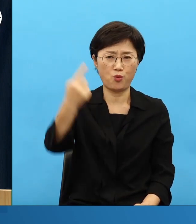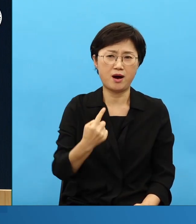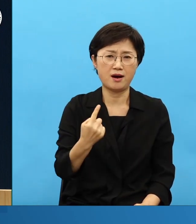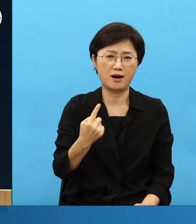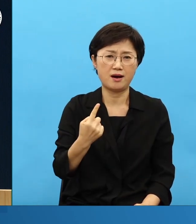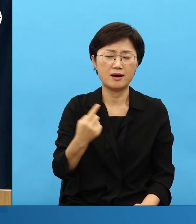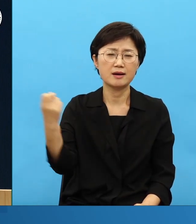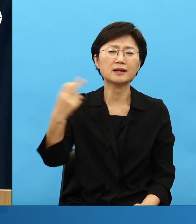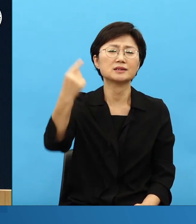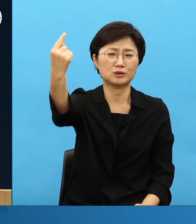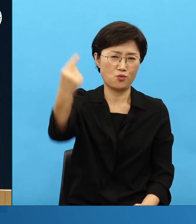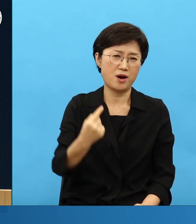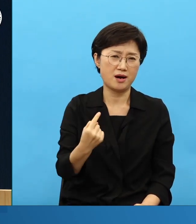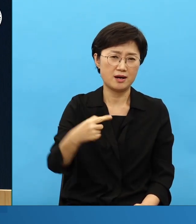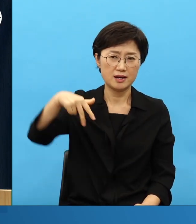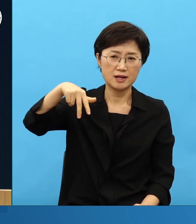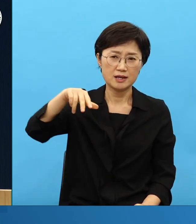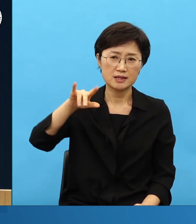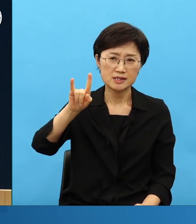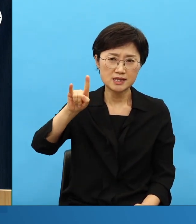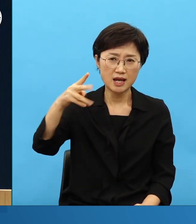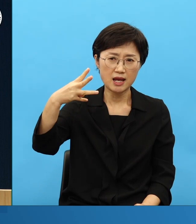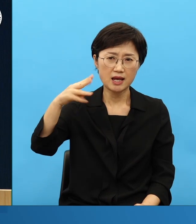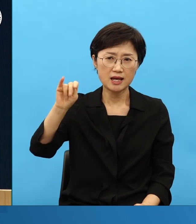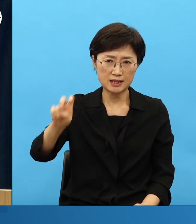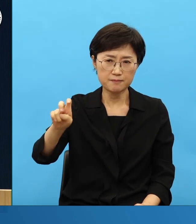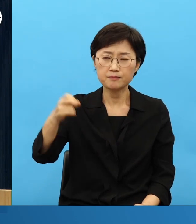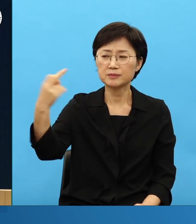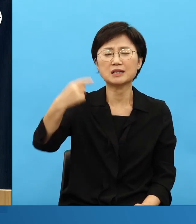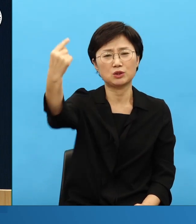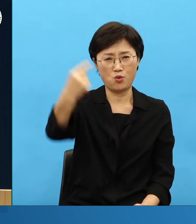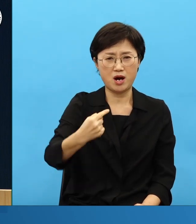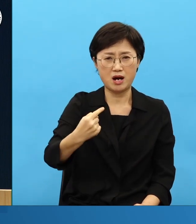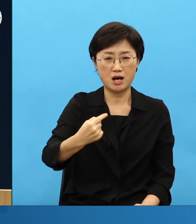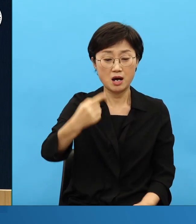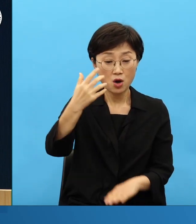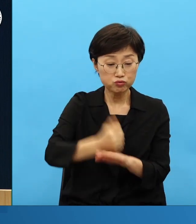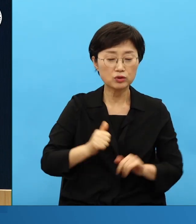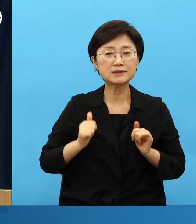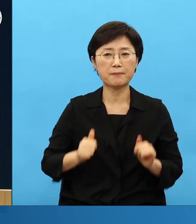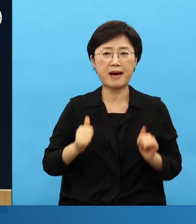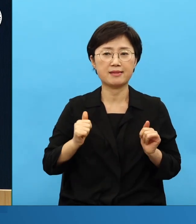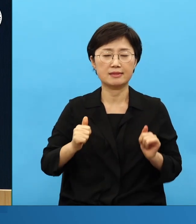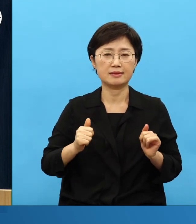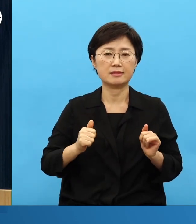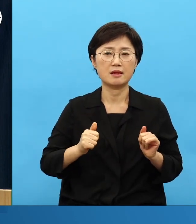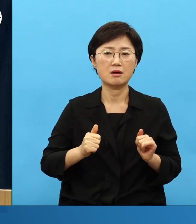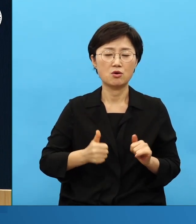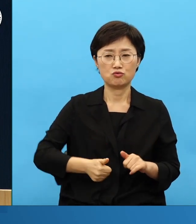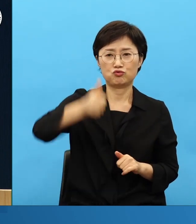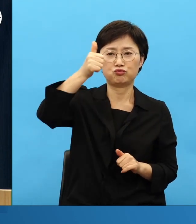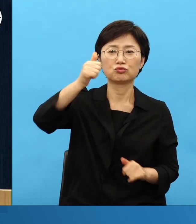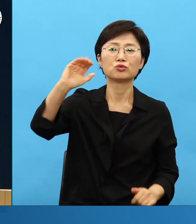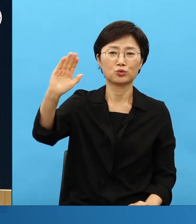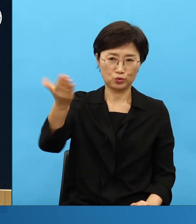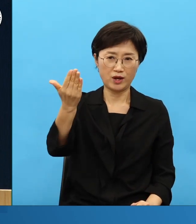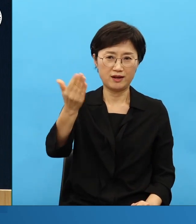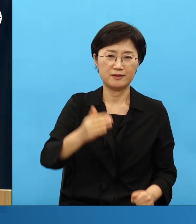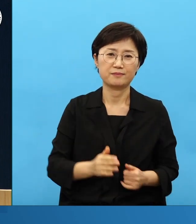That future, as well as everything, has already been reserved and prepared for us. He is the Lord who will come as the Lord of the Advent and the Lord of the